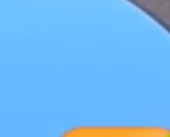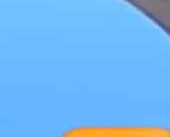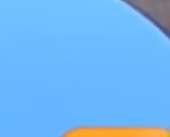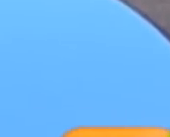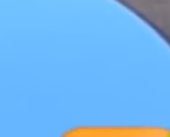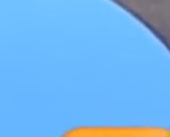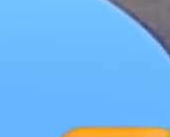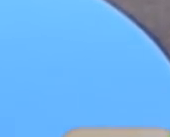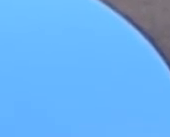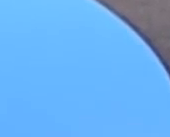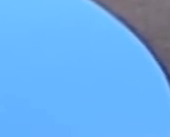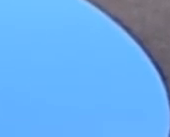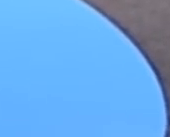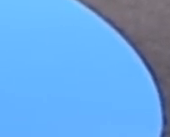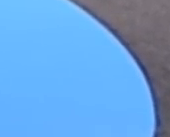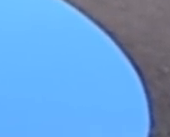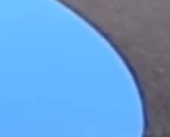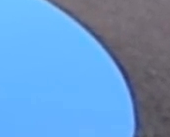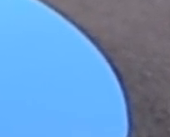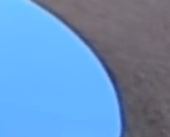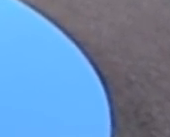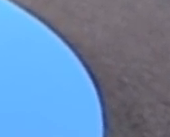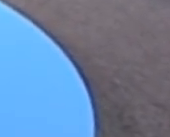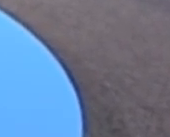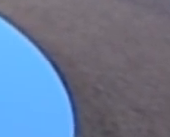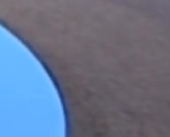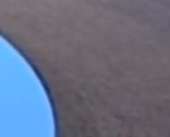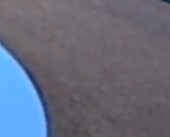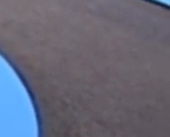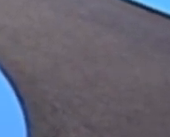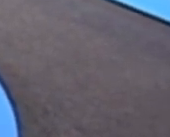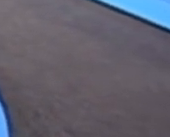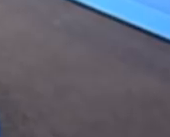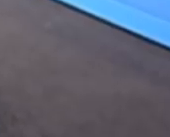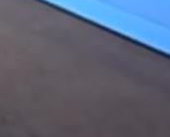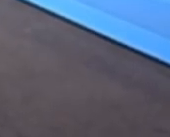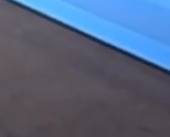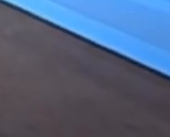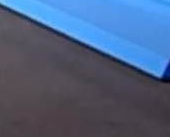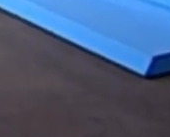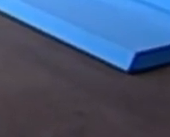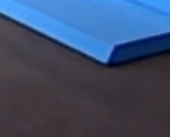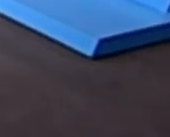Okay. Amen.